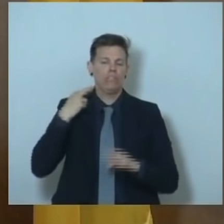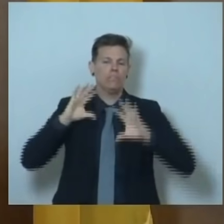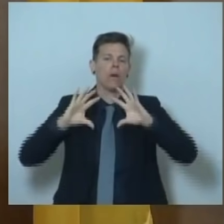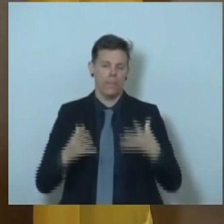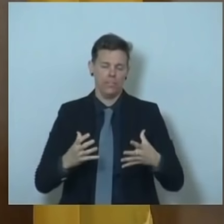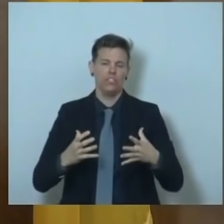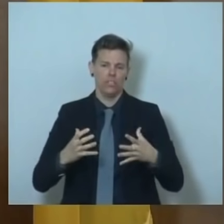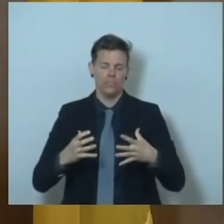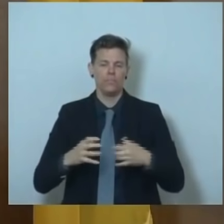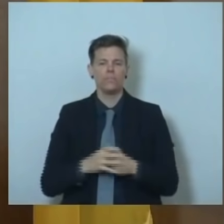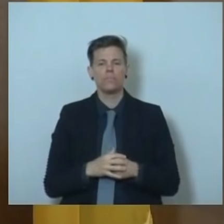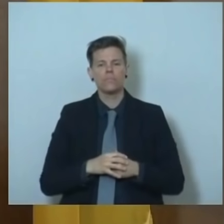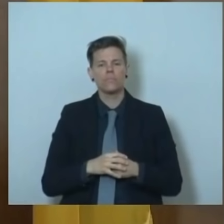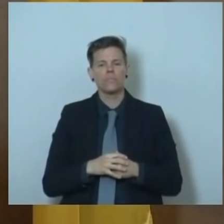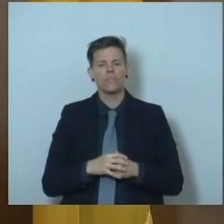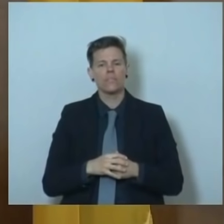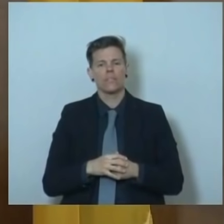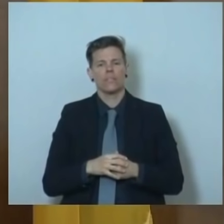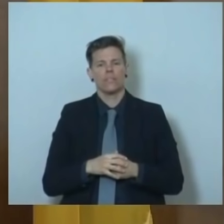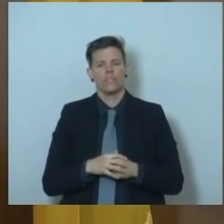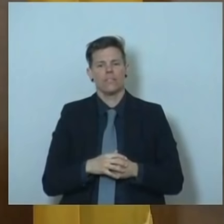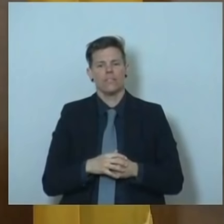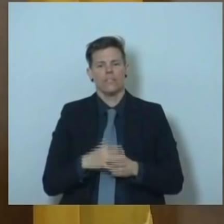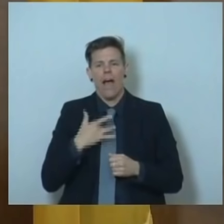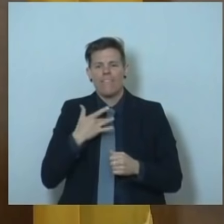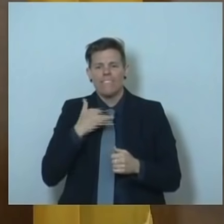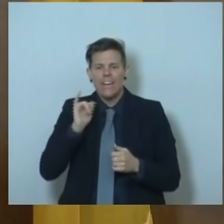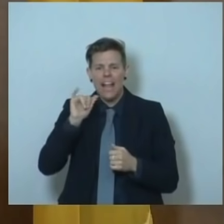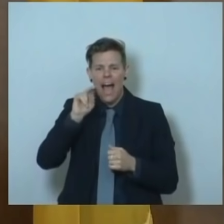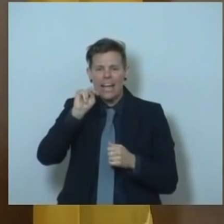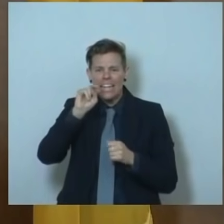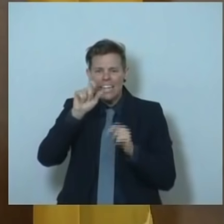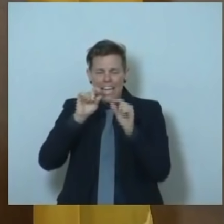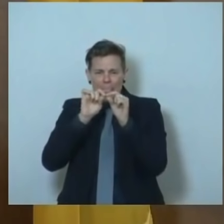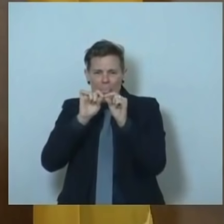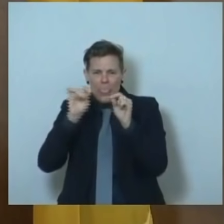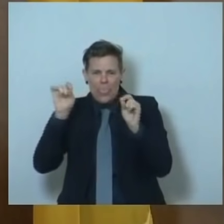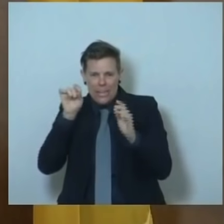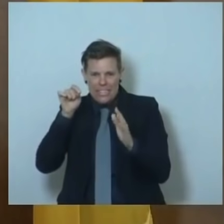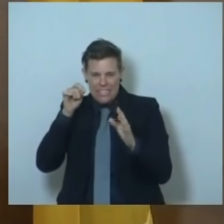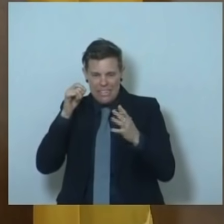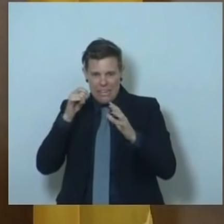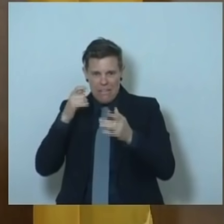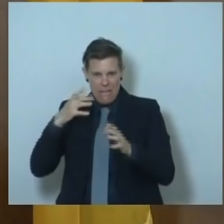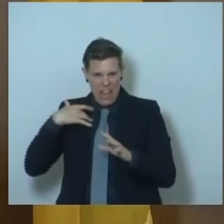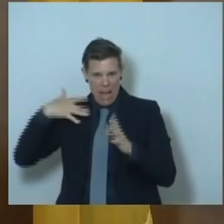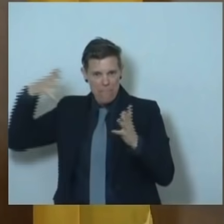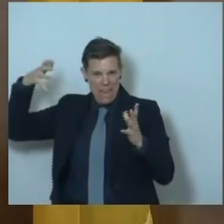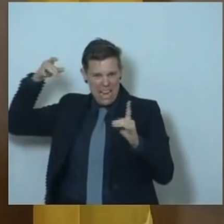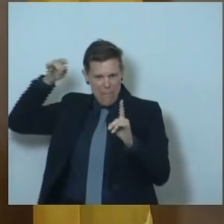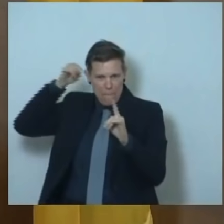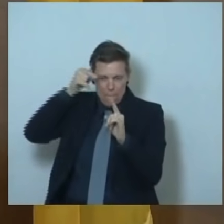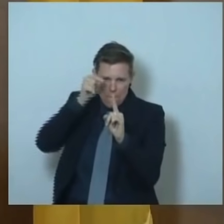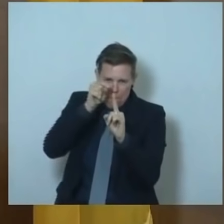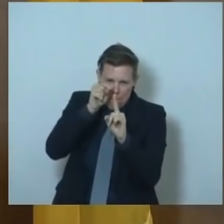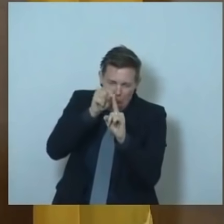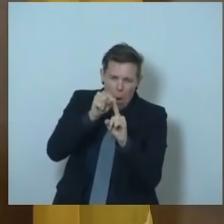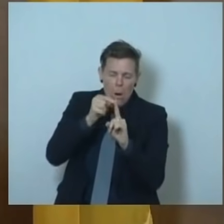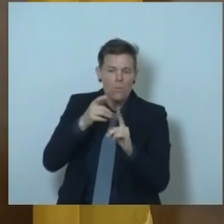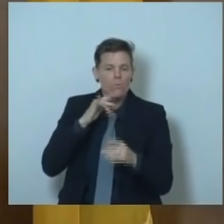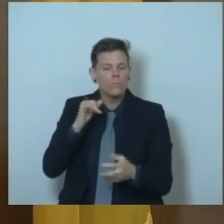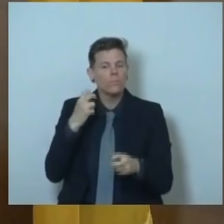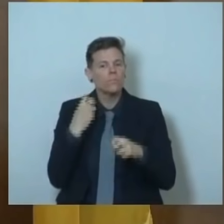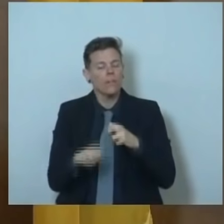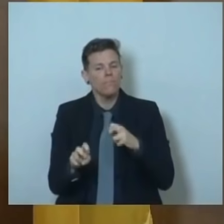needle with a giant cable. I think it can be done, but it isn't without really understanding what the risks